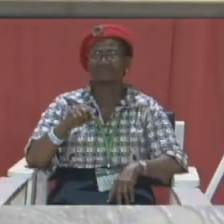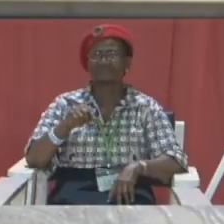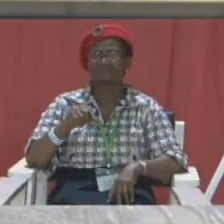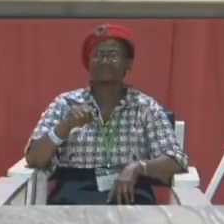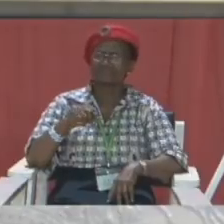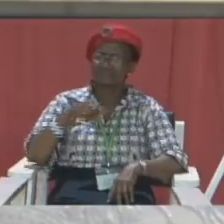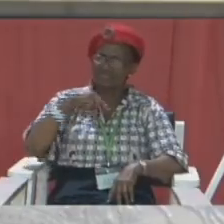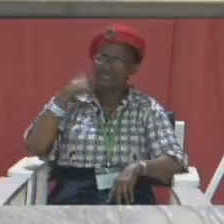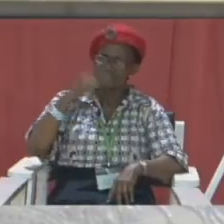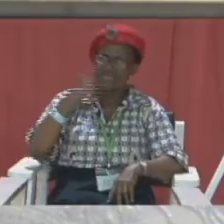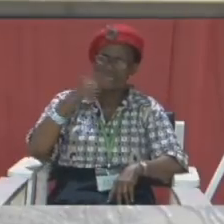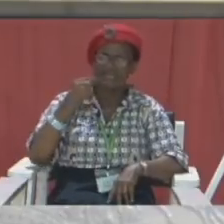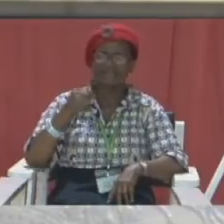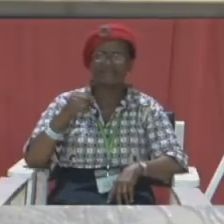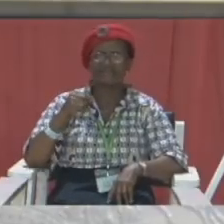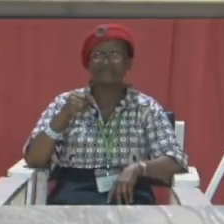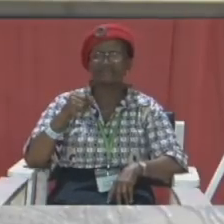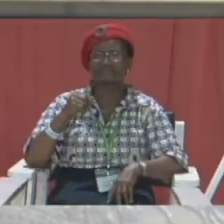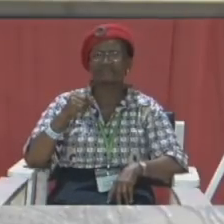says, o wi pe